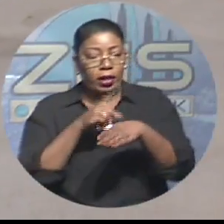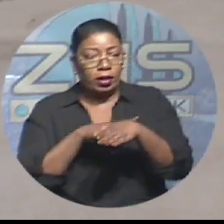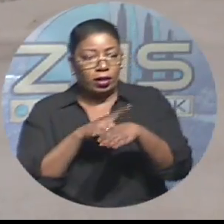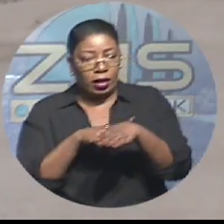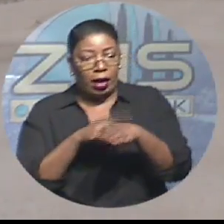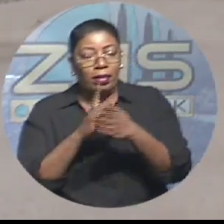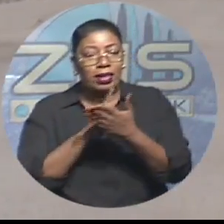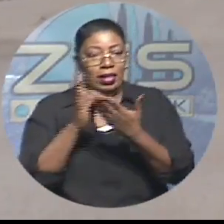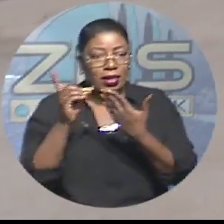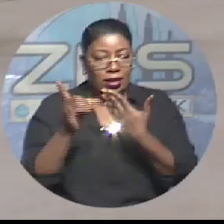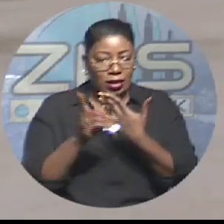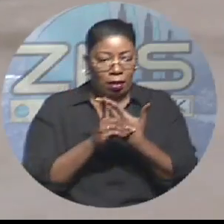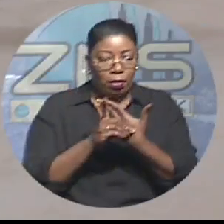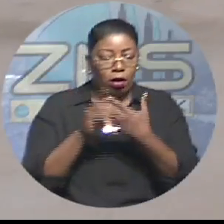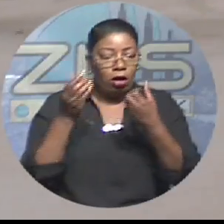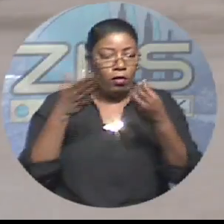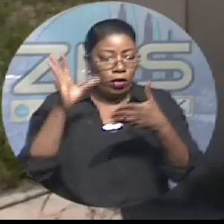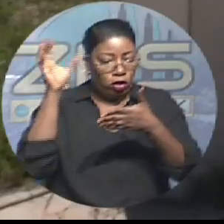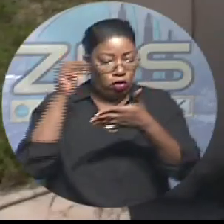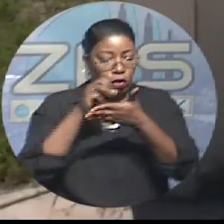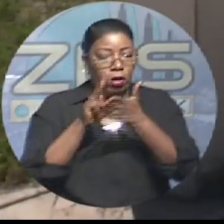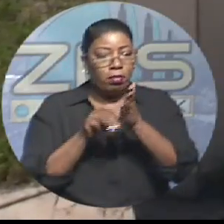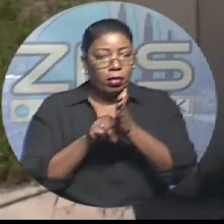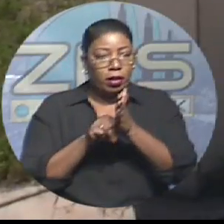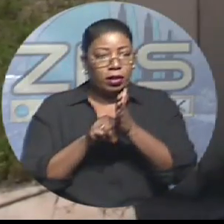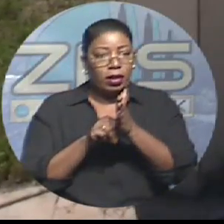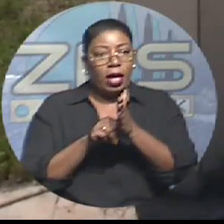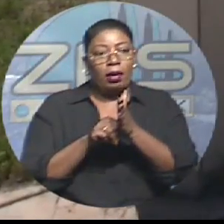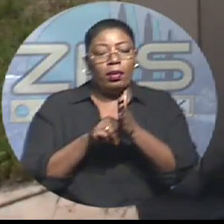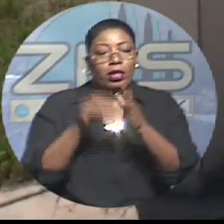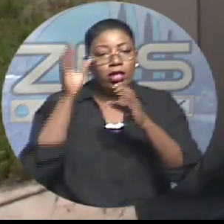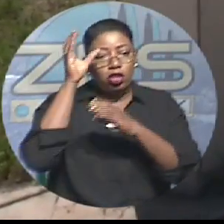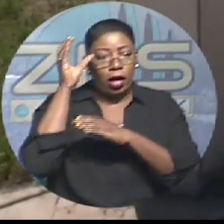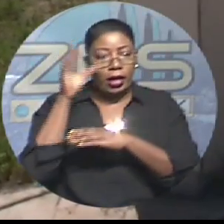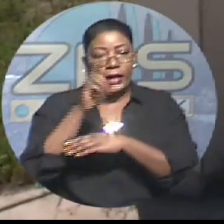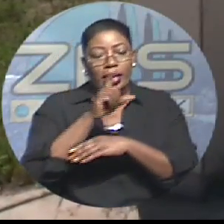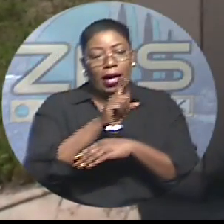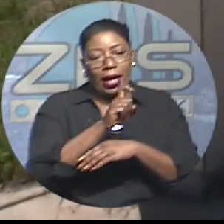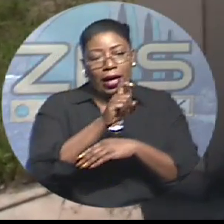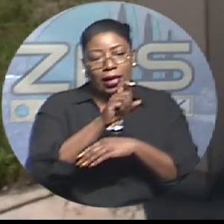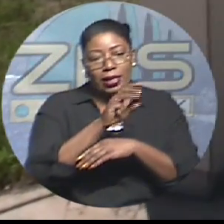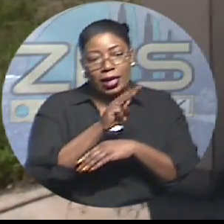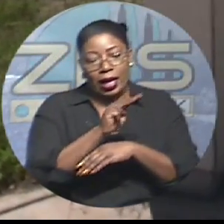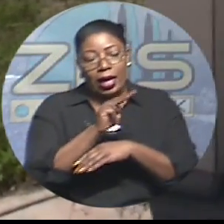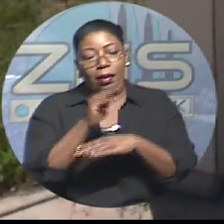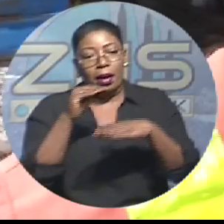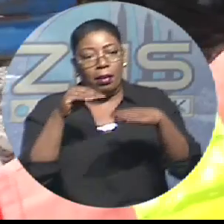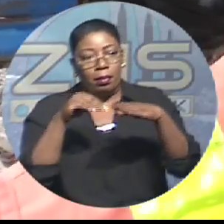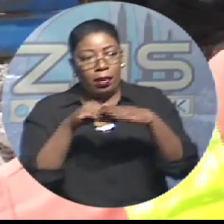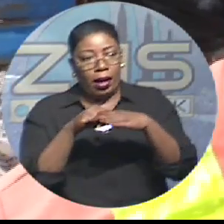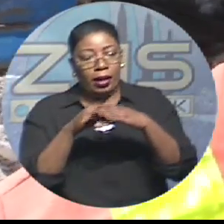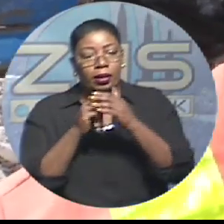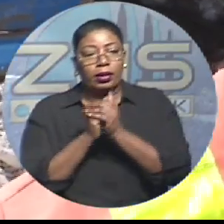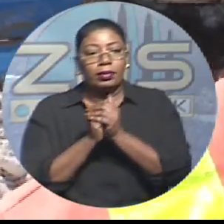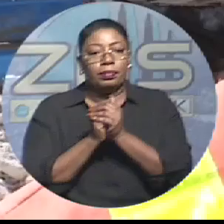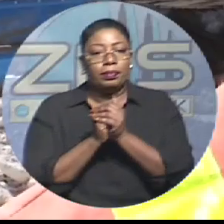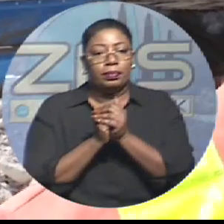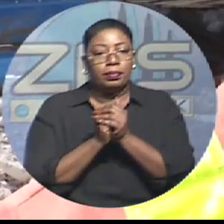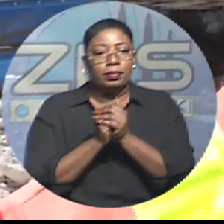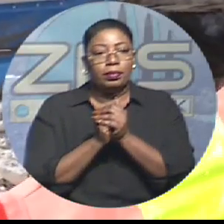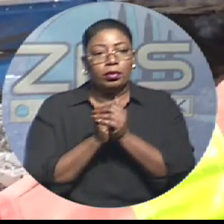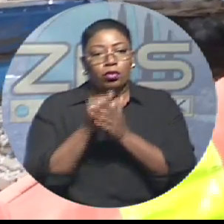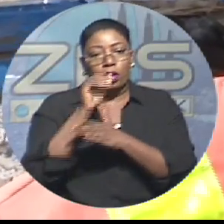funded by a loan agreement between the government and the China Exim Bank. China Harboring is heading up the construction. There are